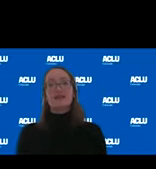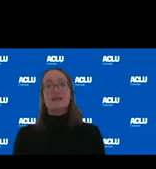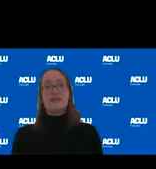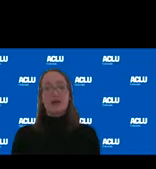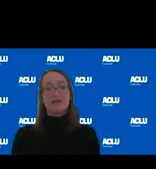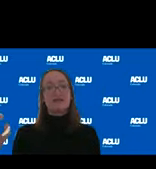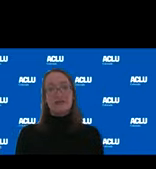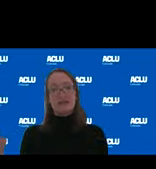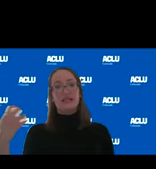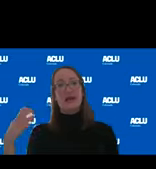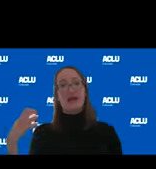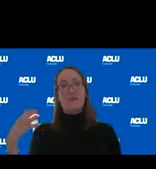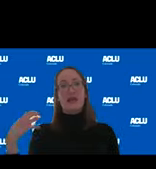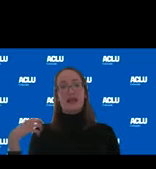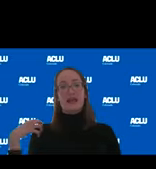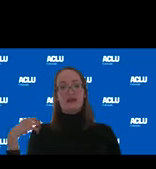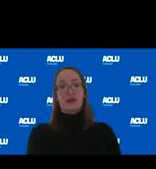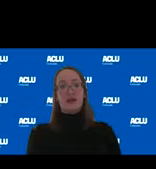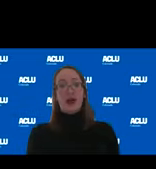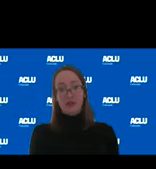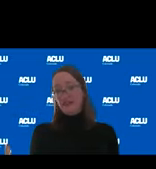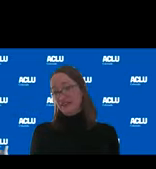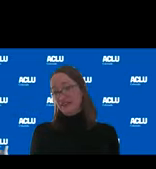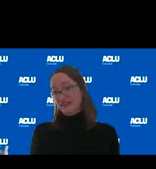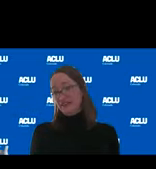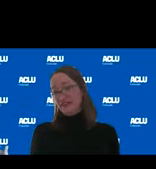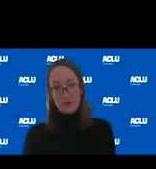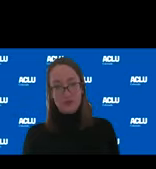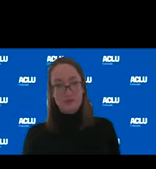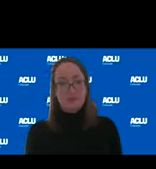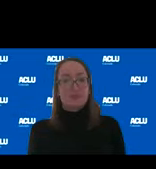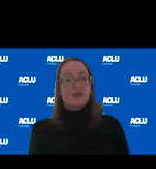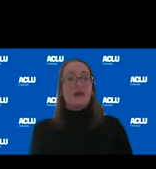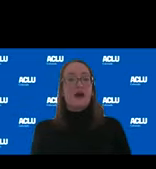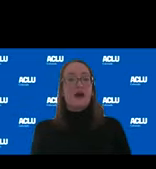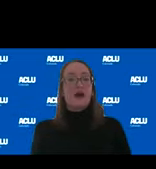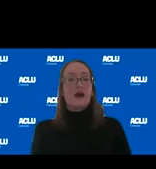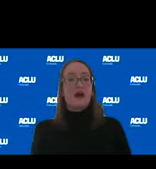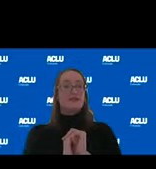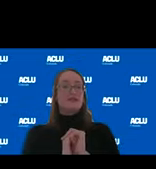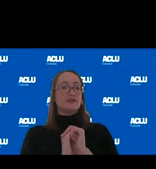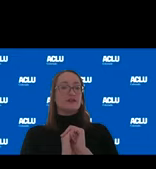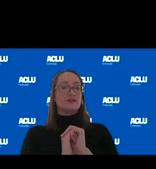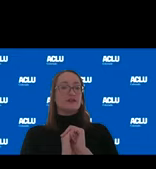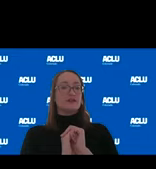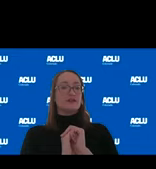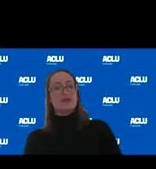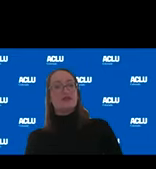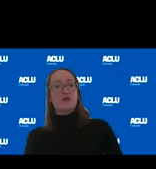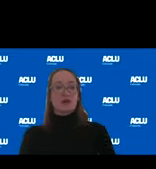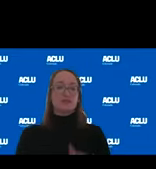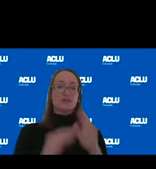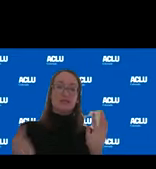cast ballots safely and healthily, if that is a word. And then the second goal to that